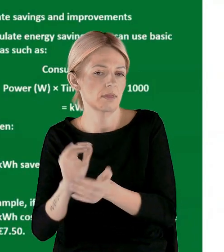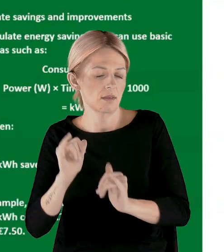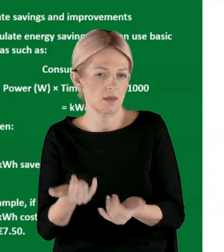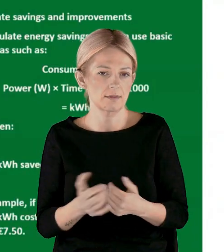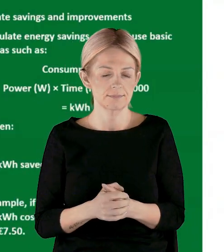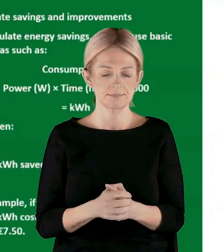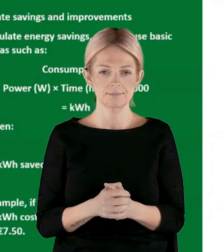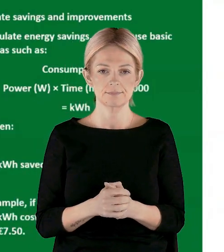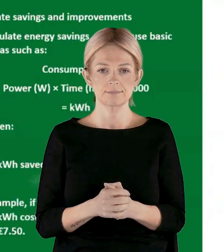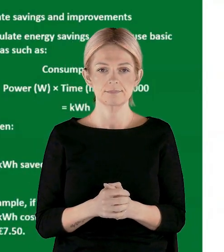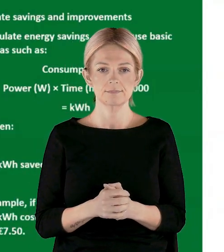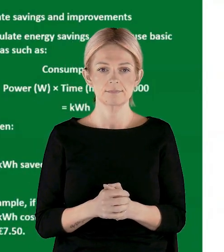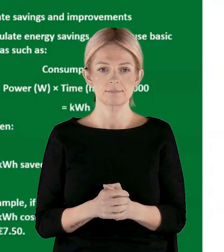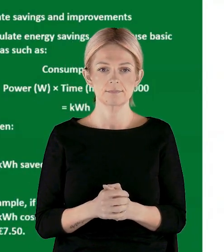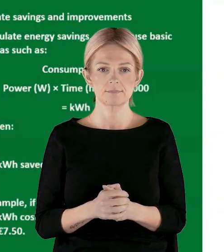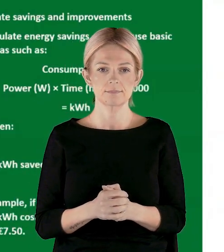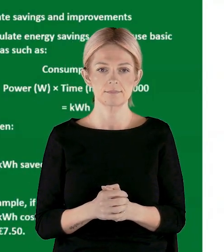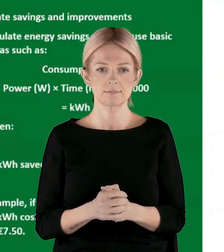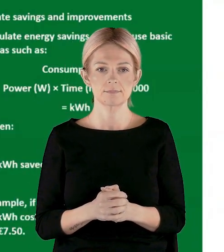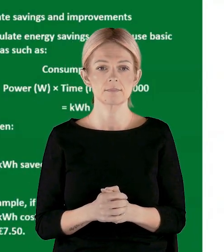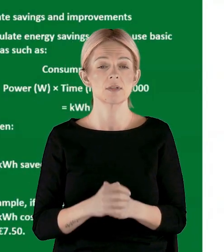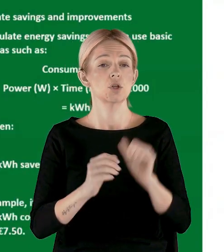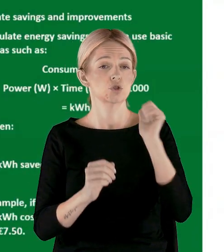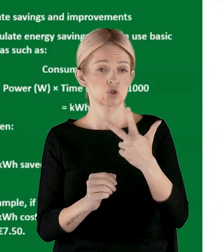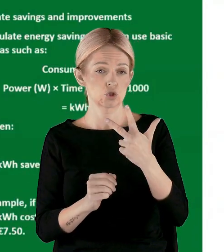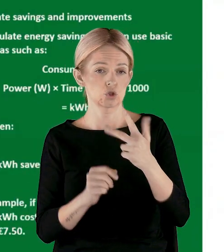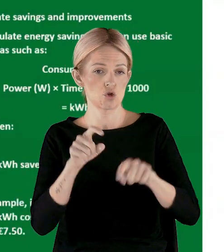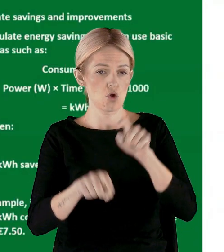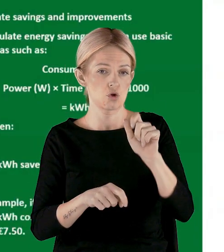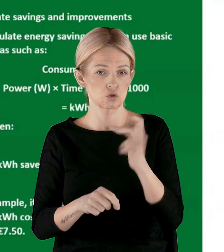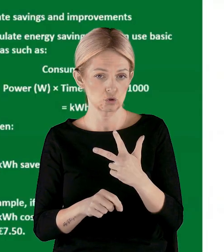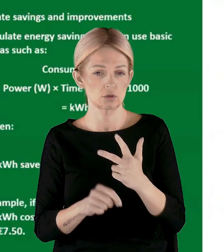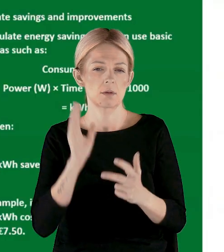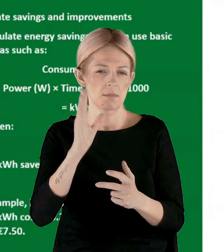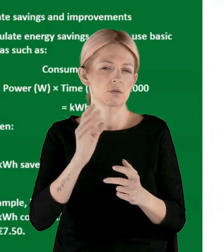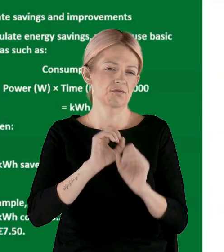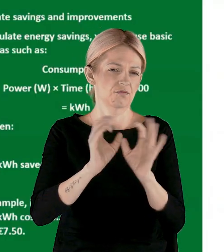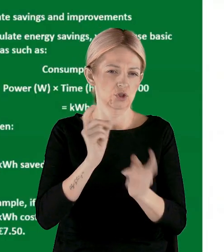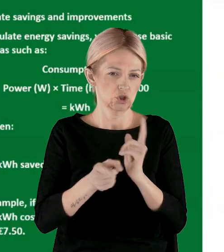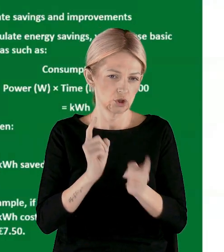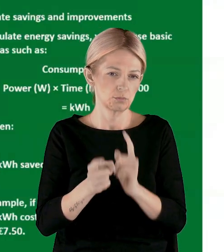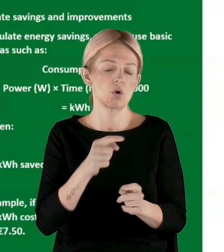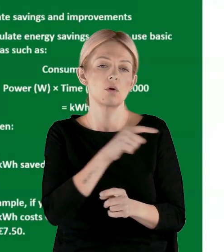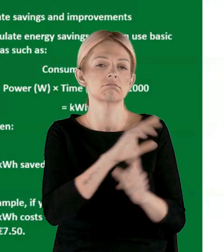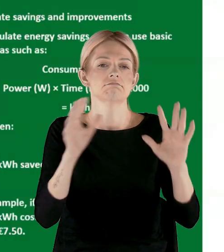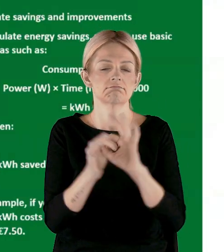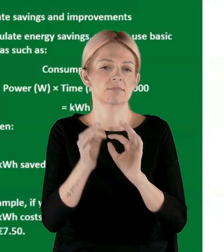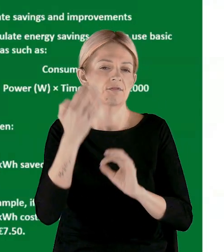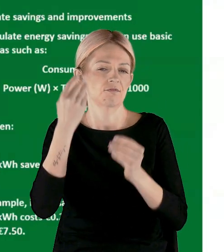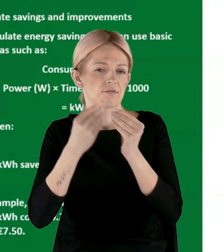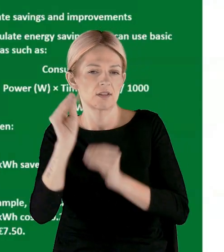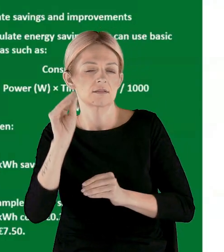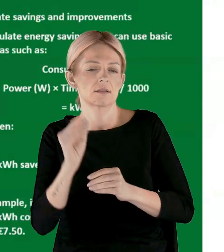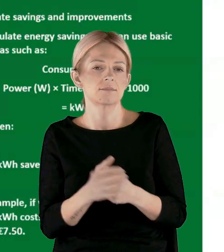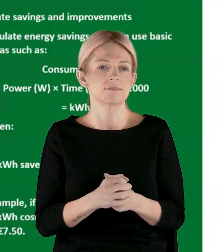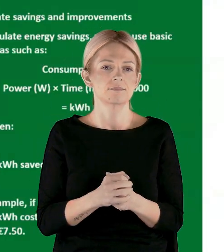We have 3 steps. We will go really quick through them because it's something related to